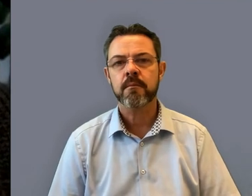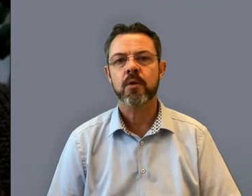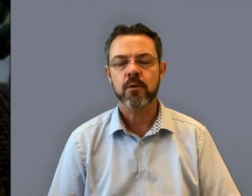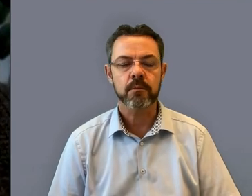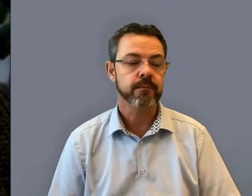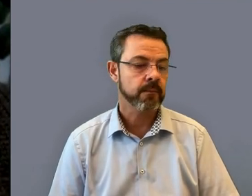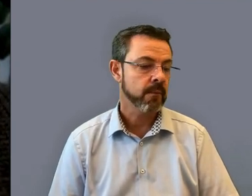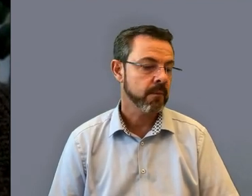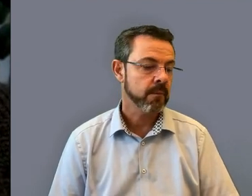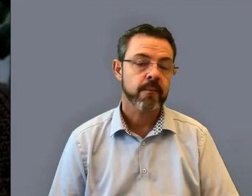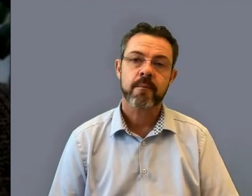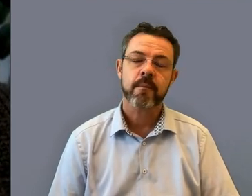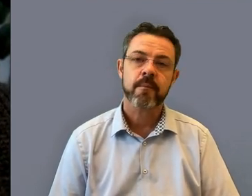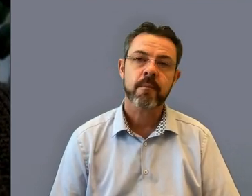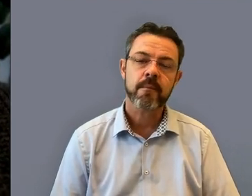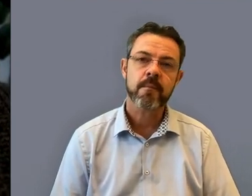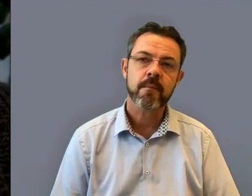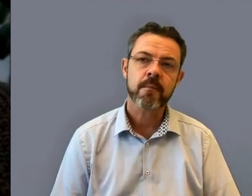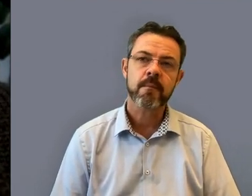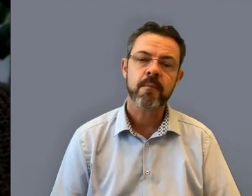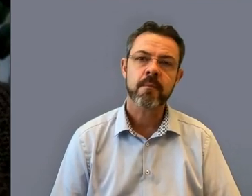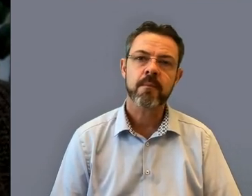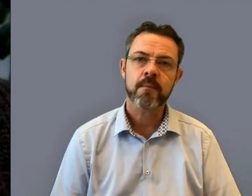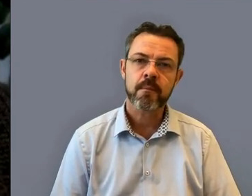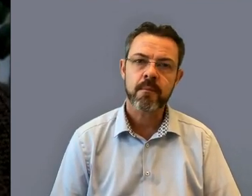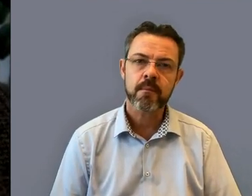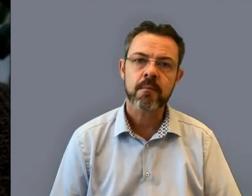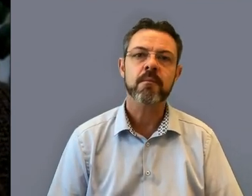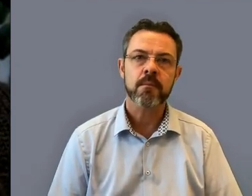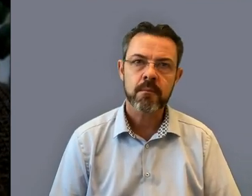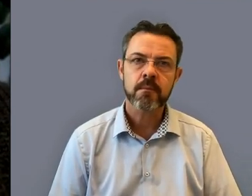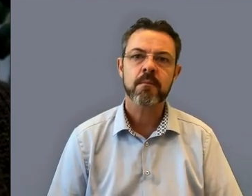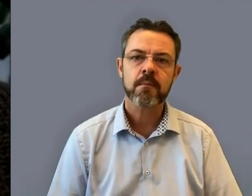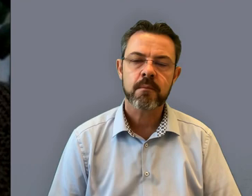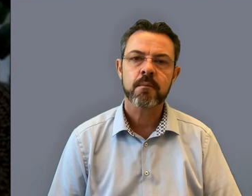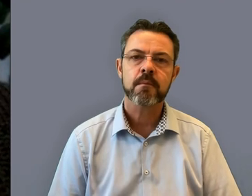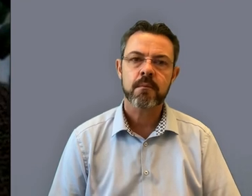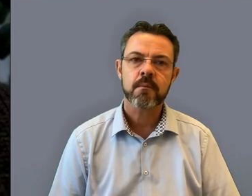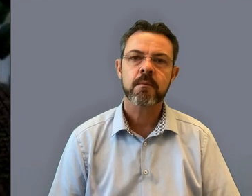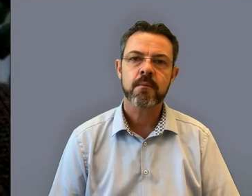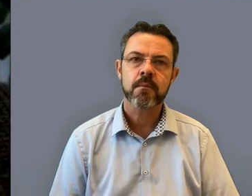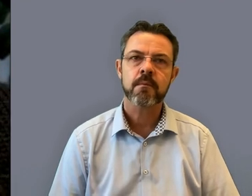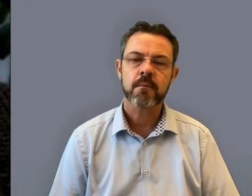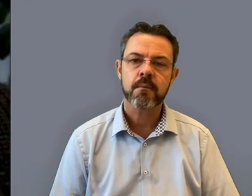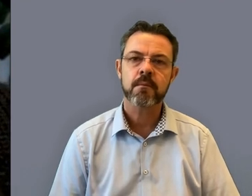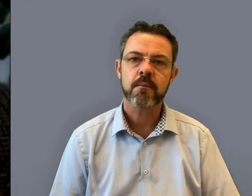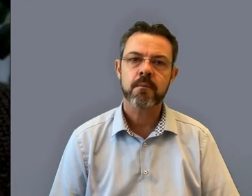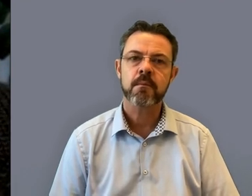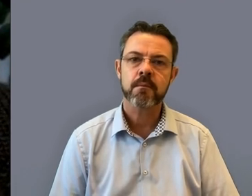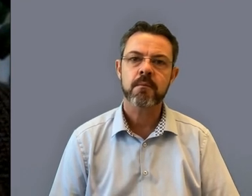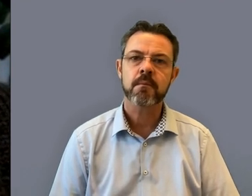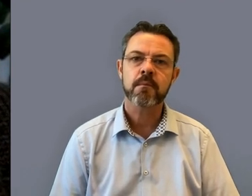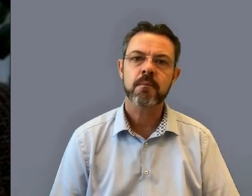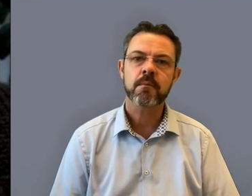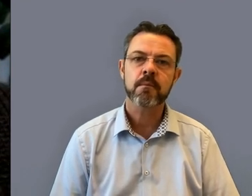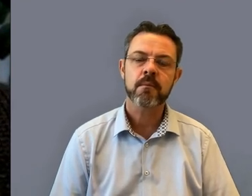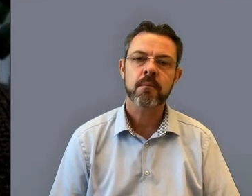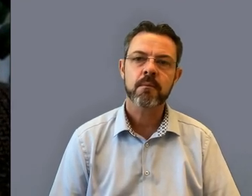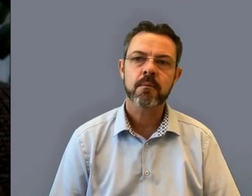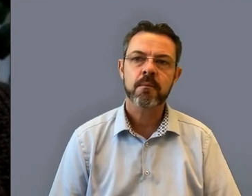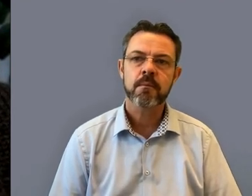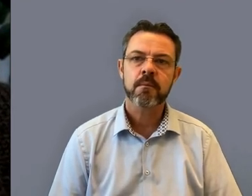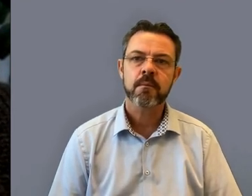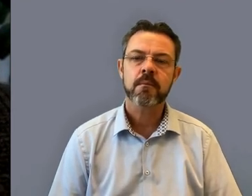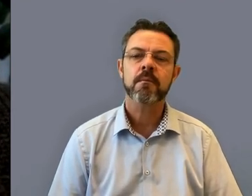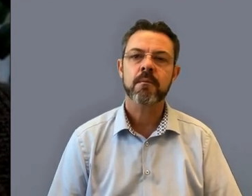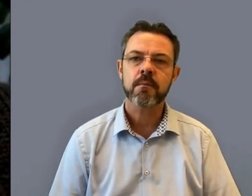it. And I mean, this happens in the startup world. Whenever there's chaos for some or other reason, whether it's COVID or the